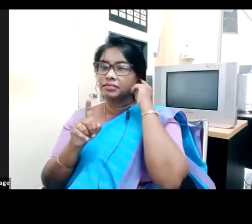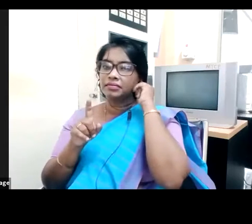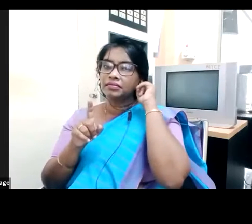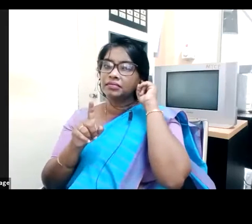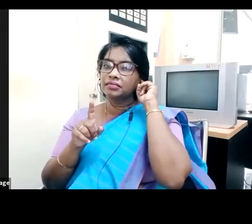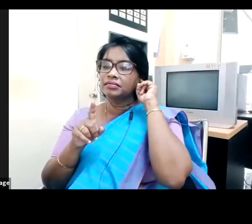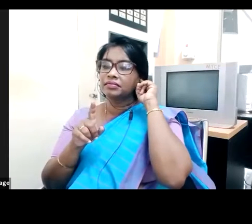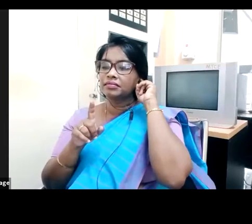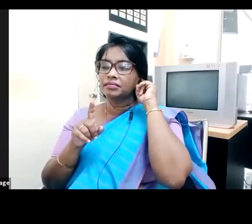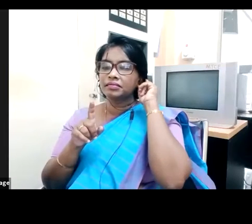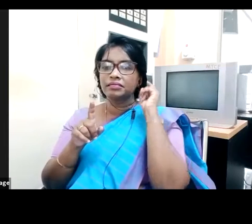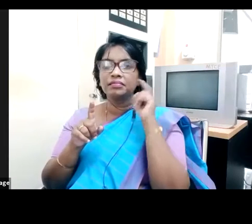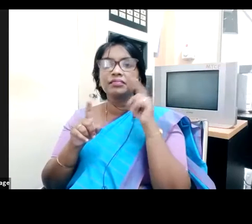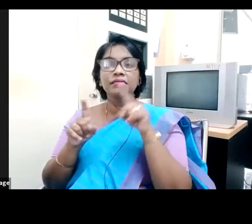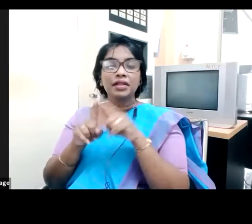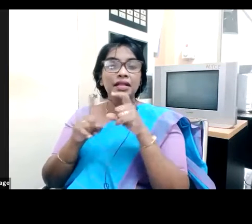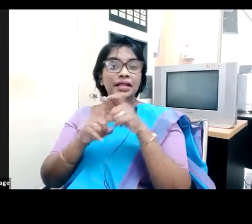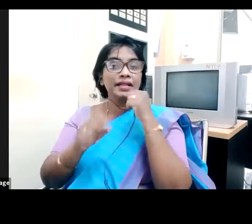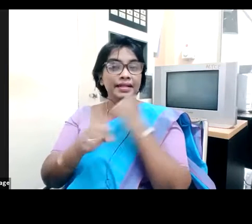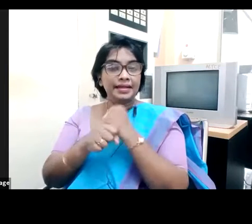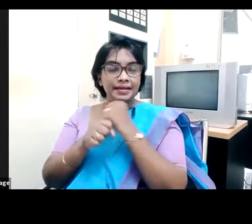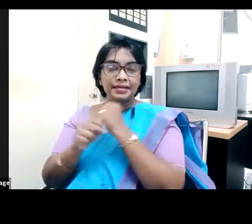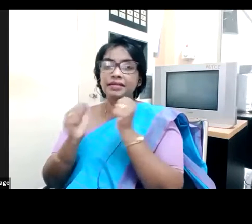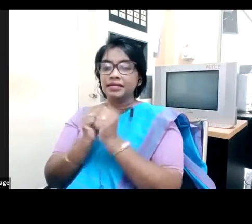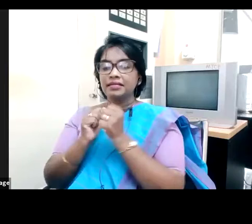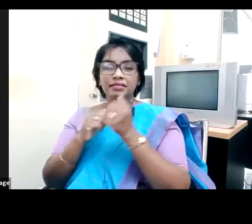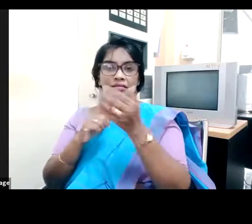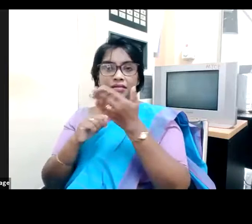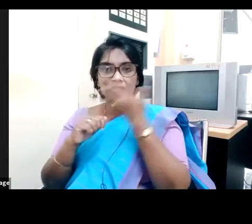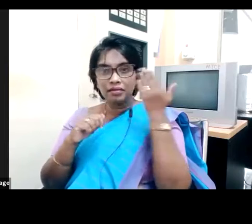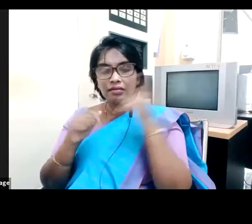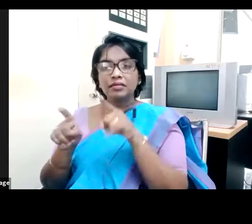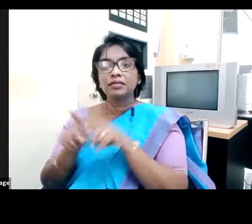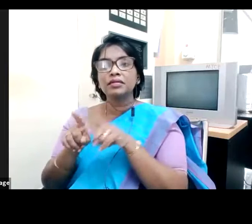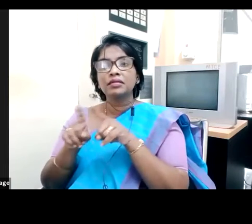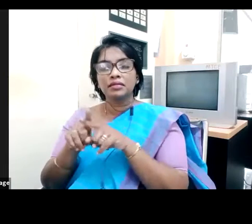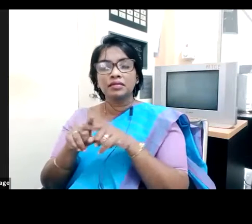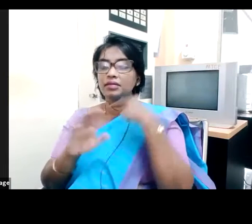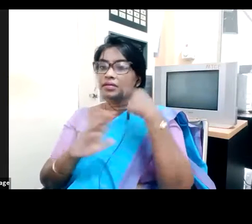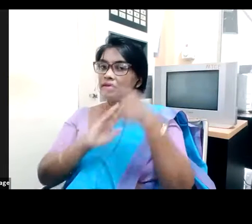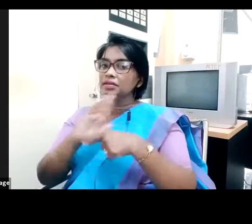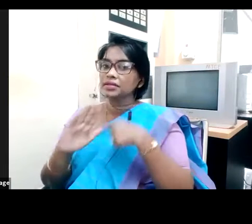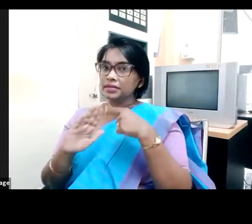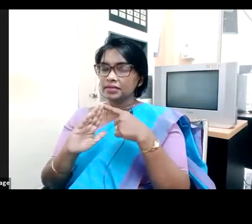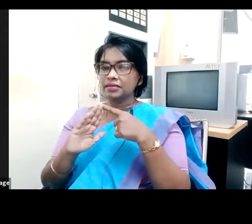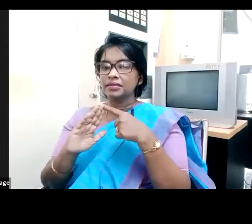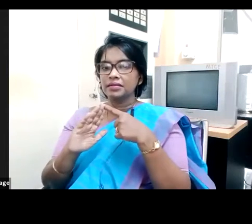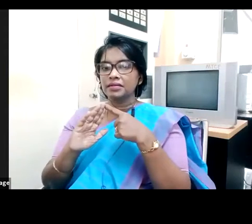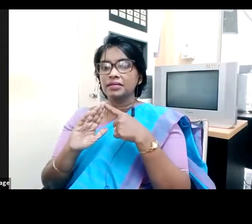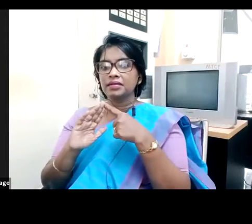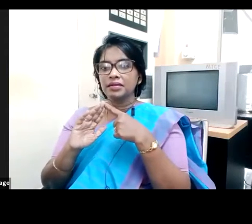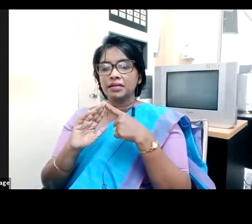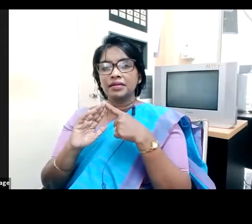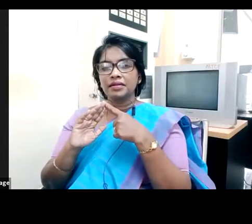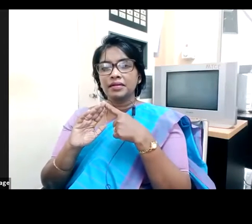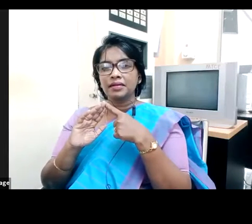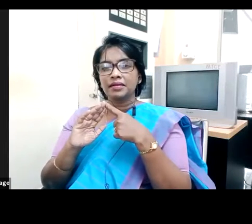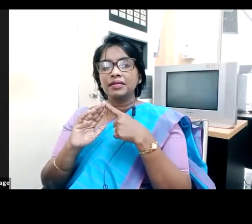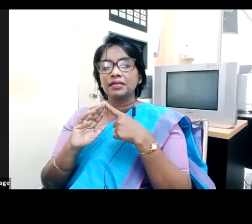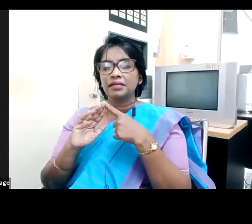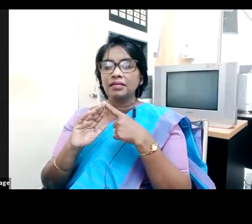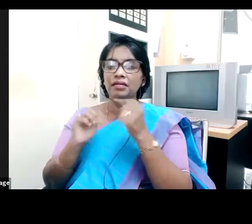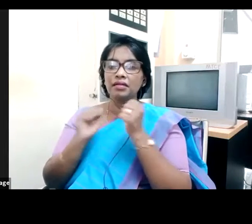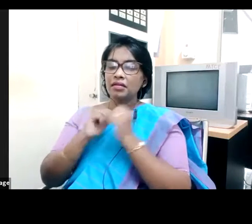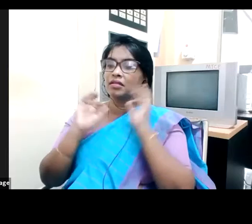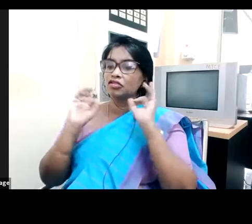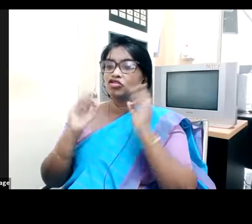this. Paternity leave, Sri Lanka is good in providing maternity leave and other social benefits, but paternity leave will